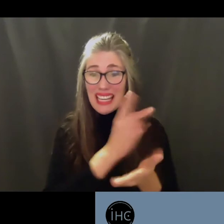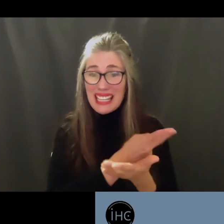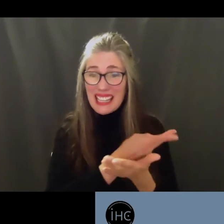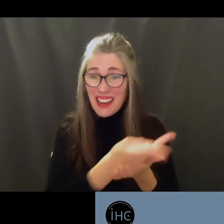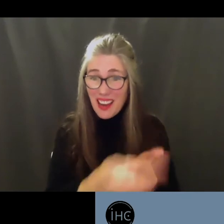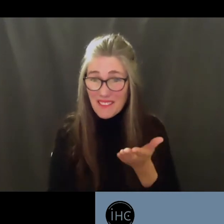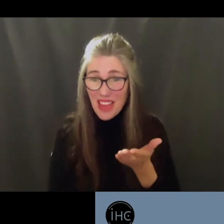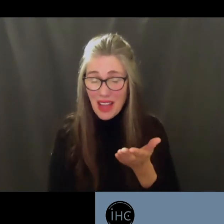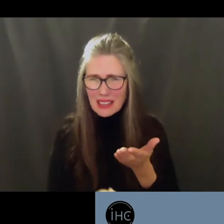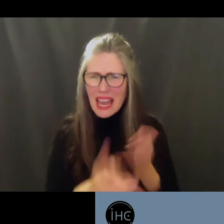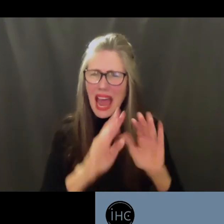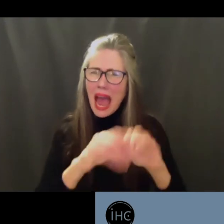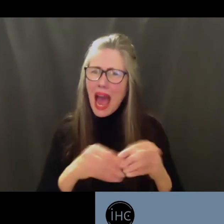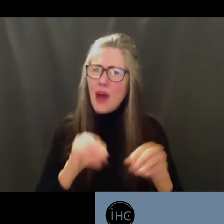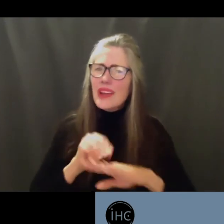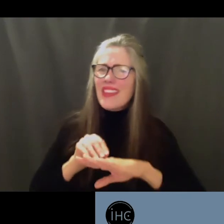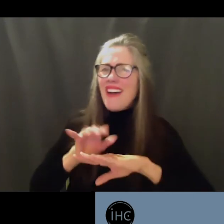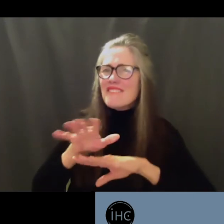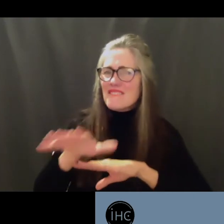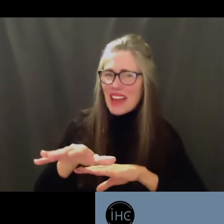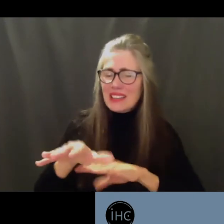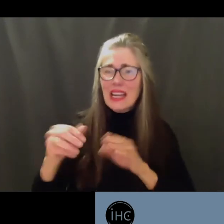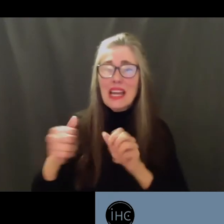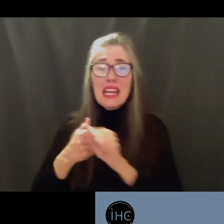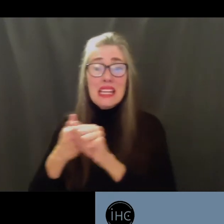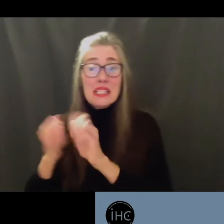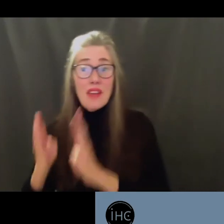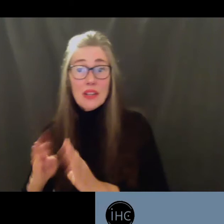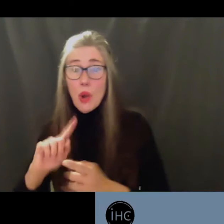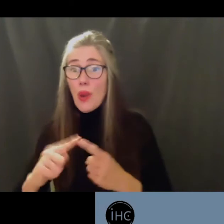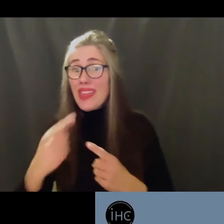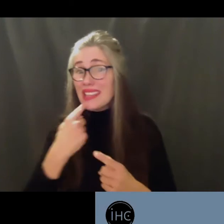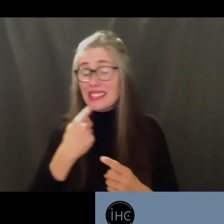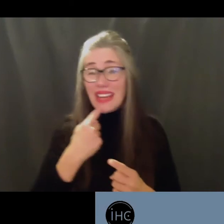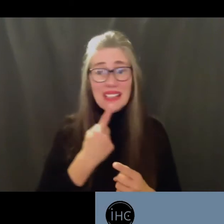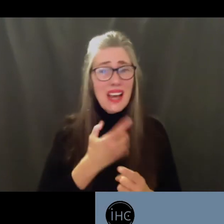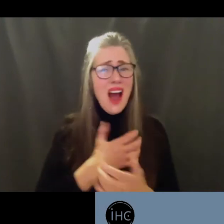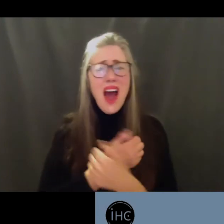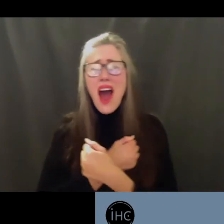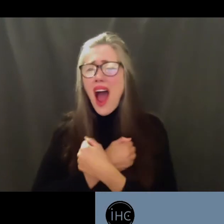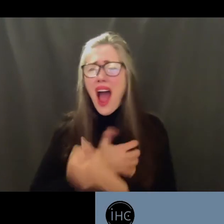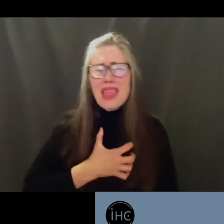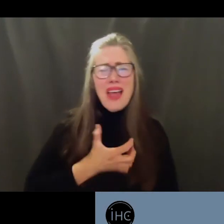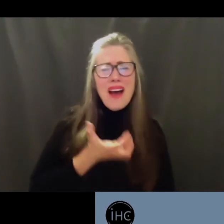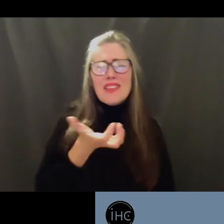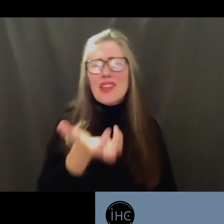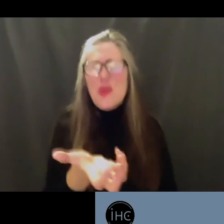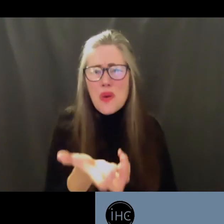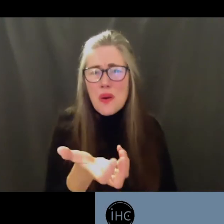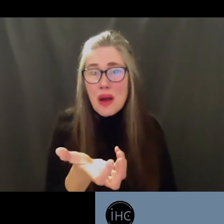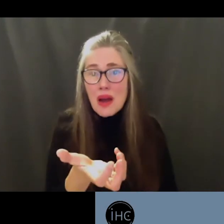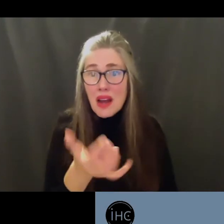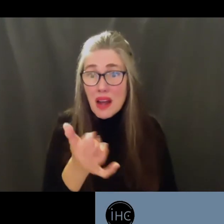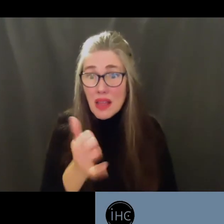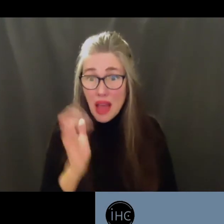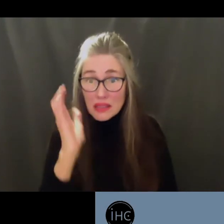The moment that in that speech when he said, "I love you," I mean, that was really a shocking moment because of its